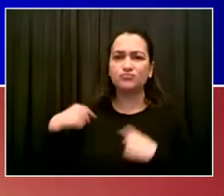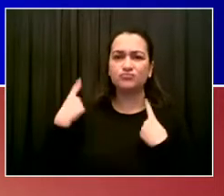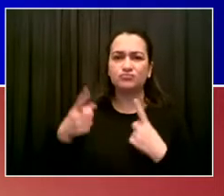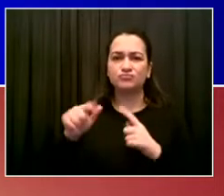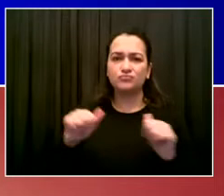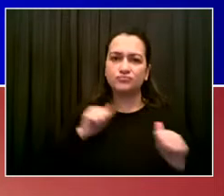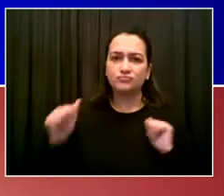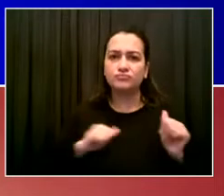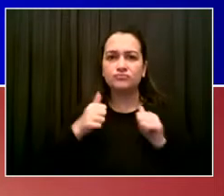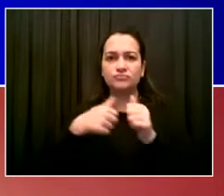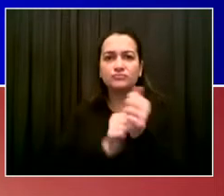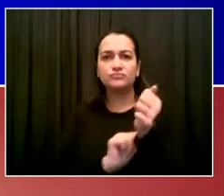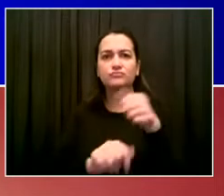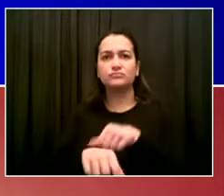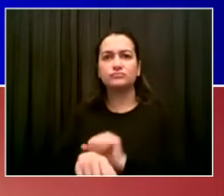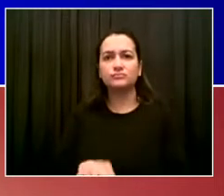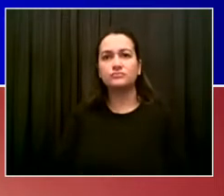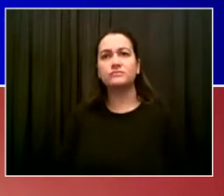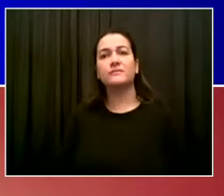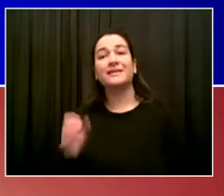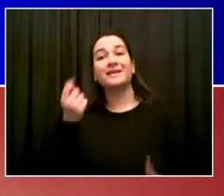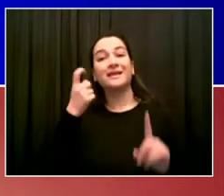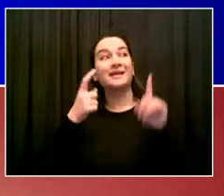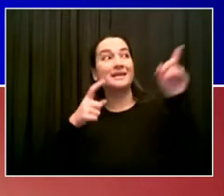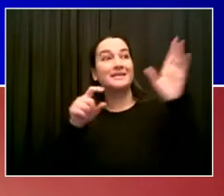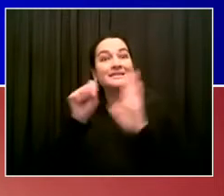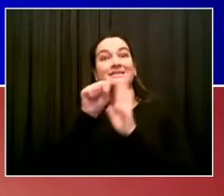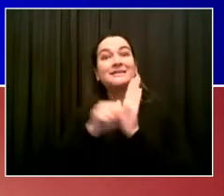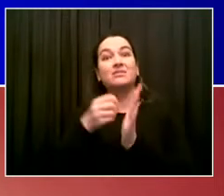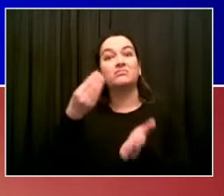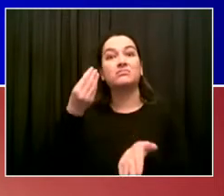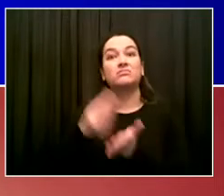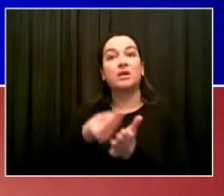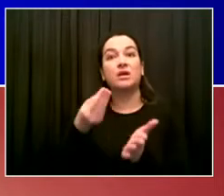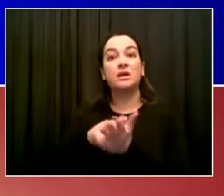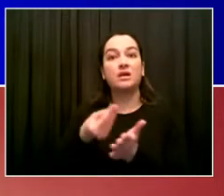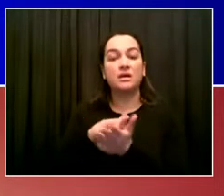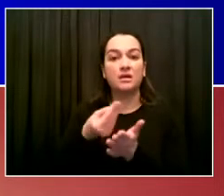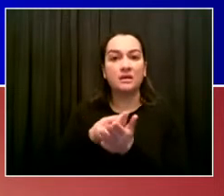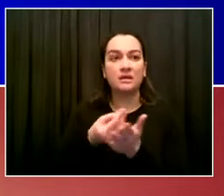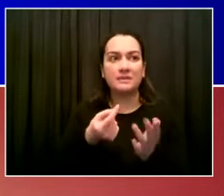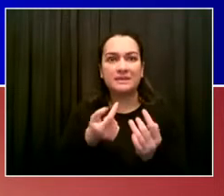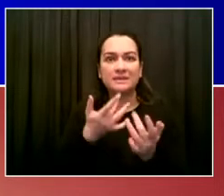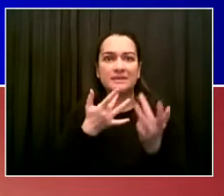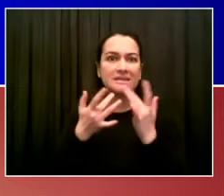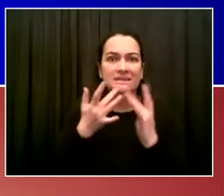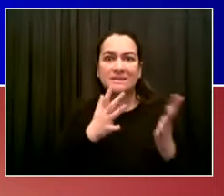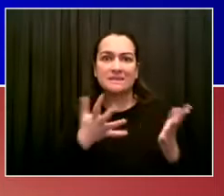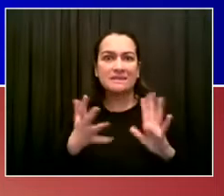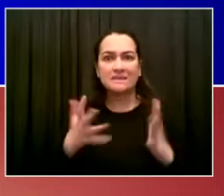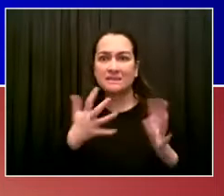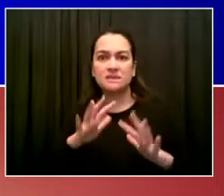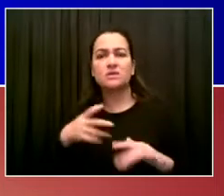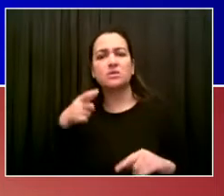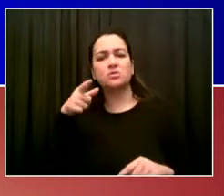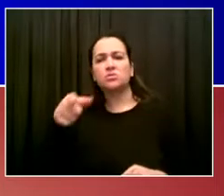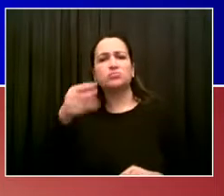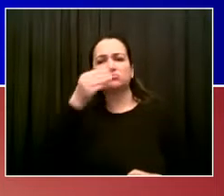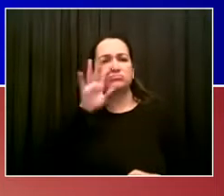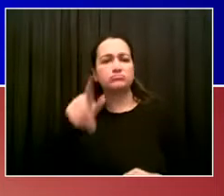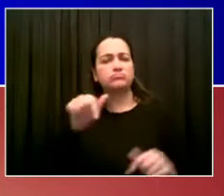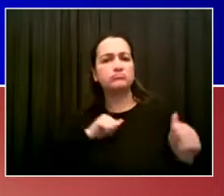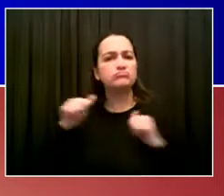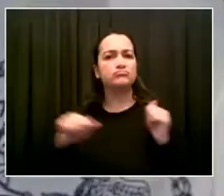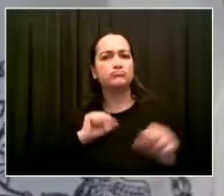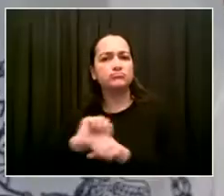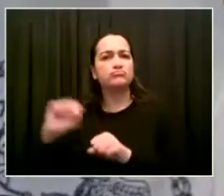City to protect the resources New York City needs to come back from the COVID crisis. So thank you very, very much for that.